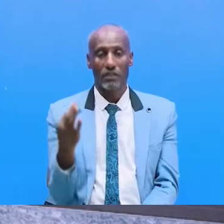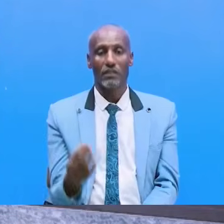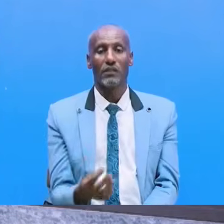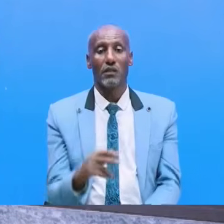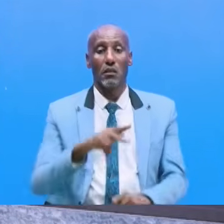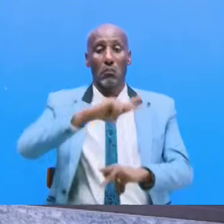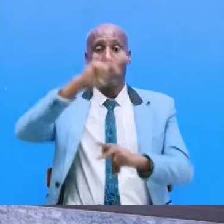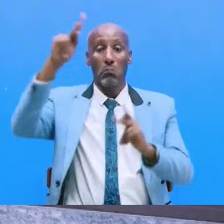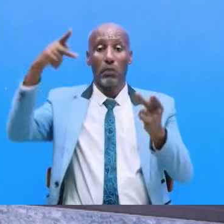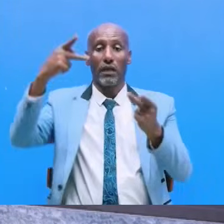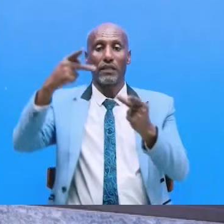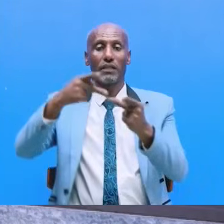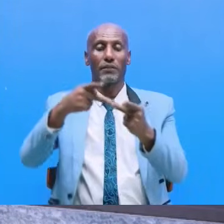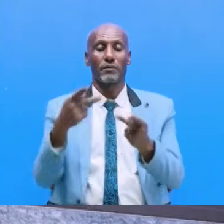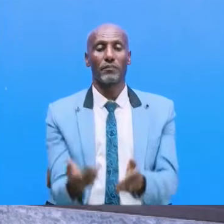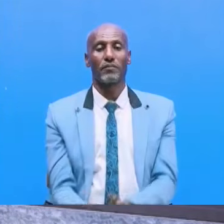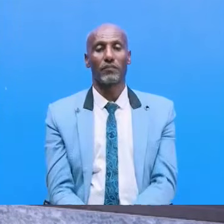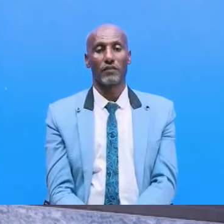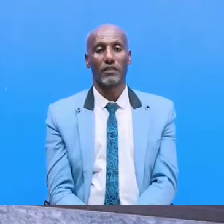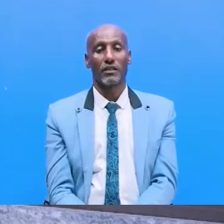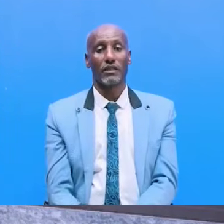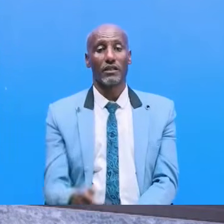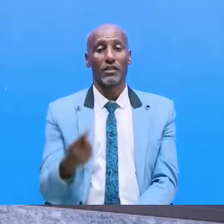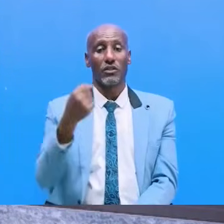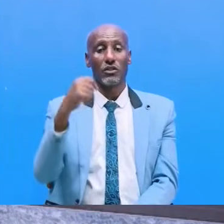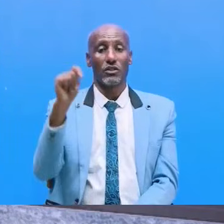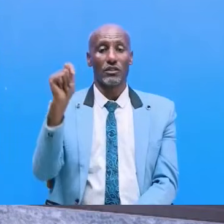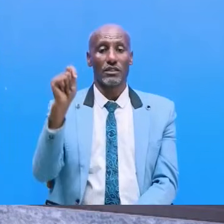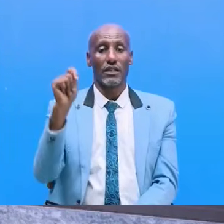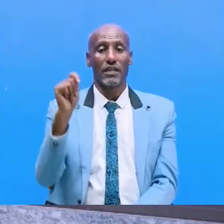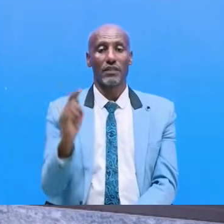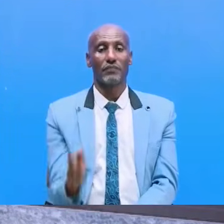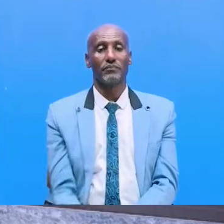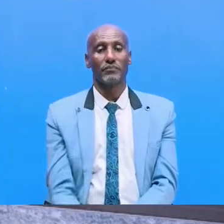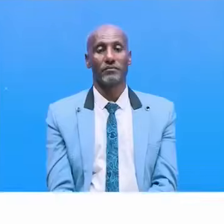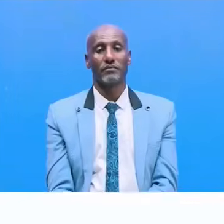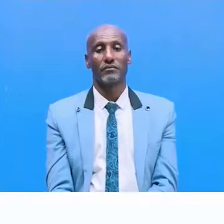park. So we are going to use what? The.